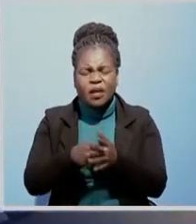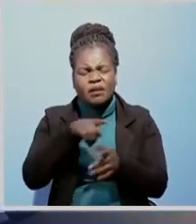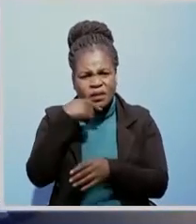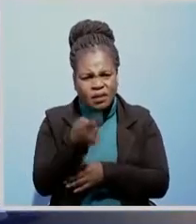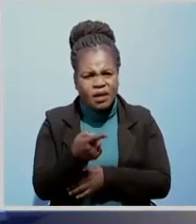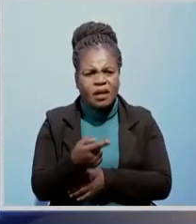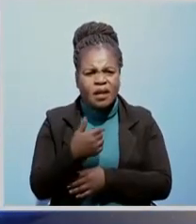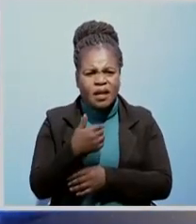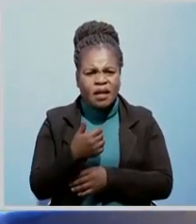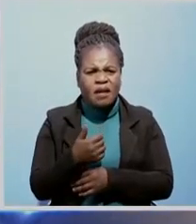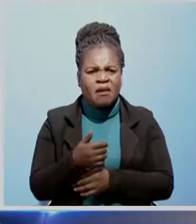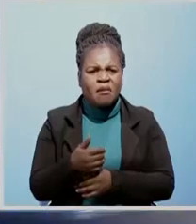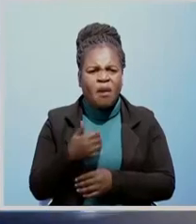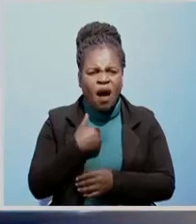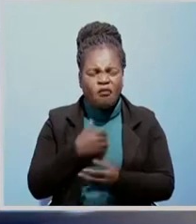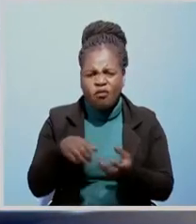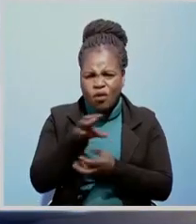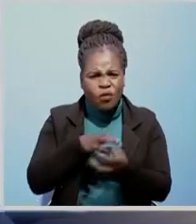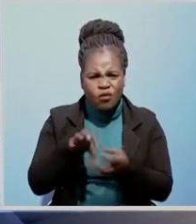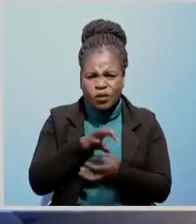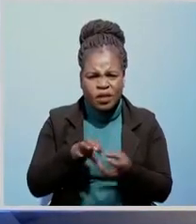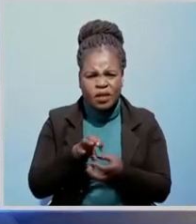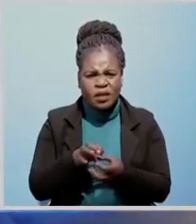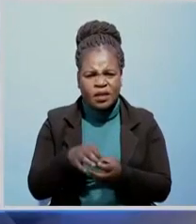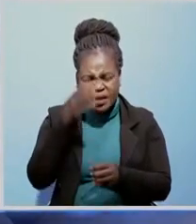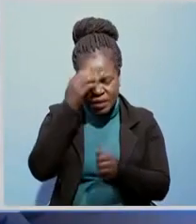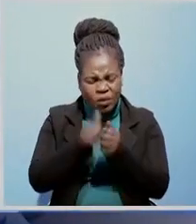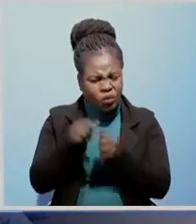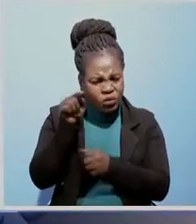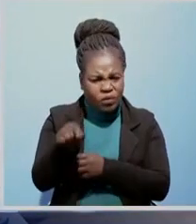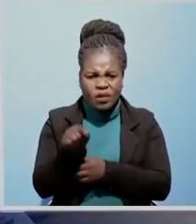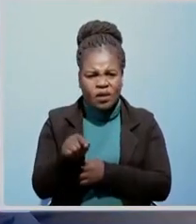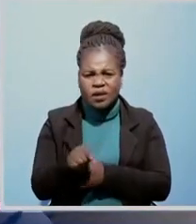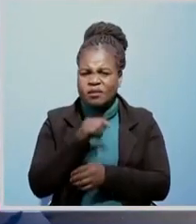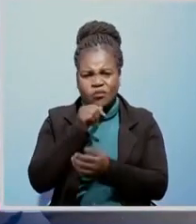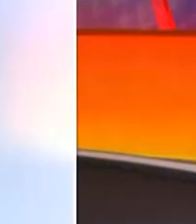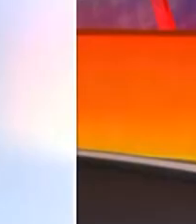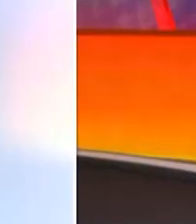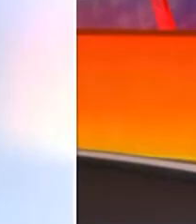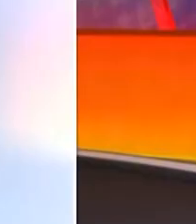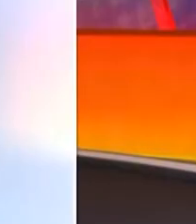is bound to be confusion because of that aspect is not correct.